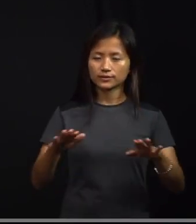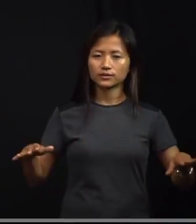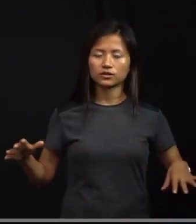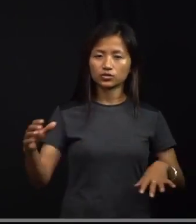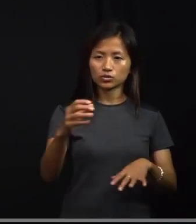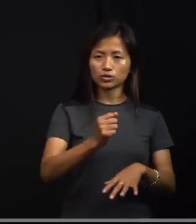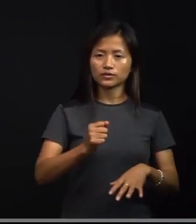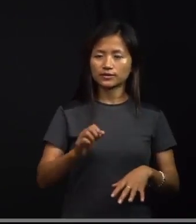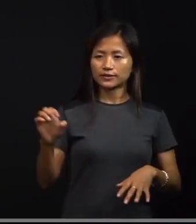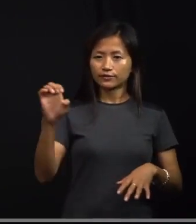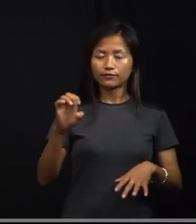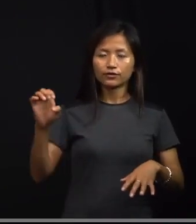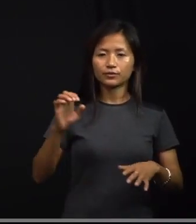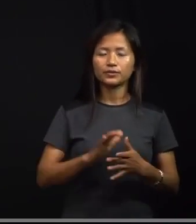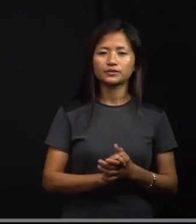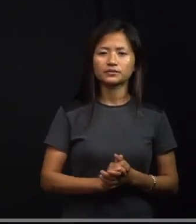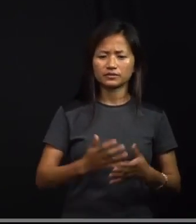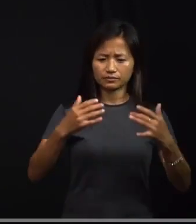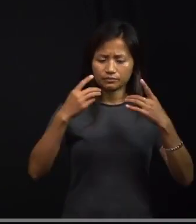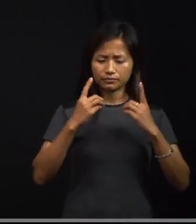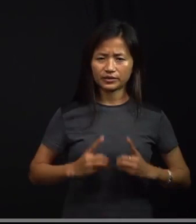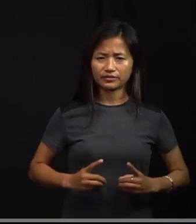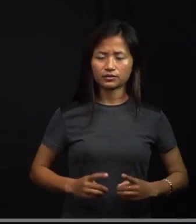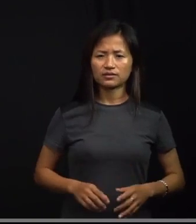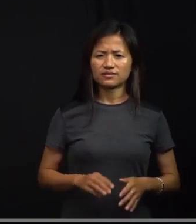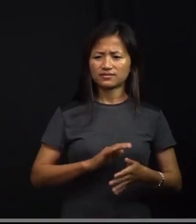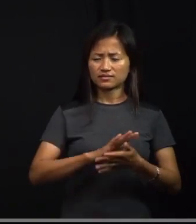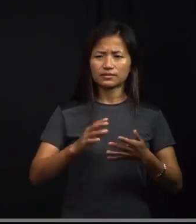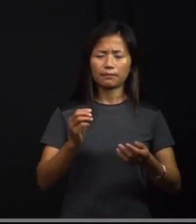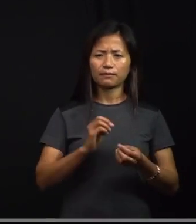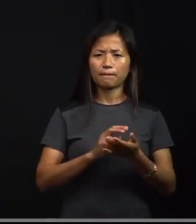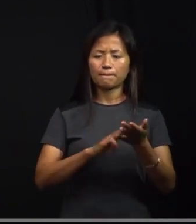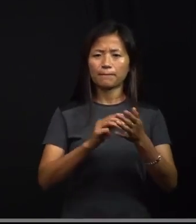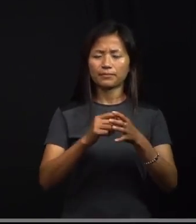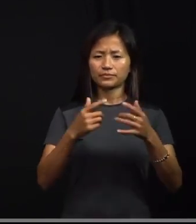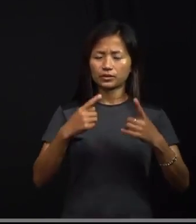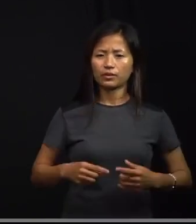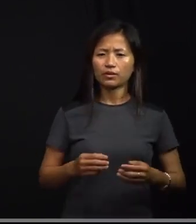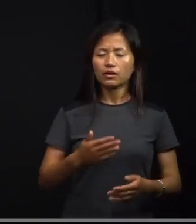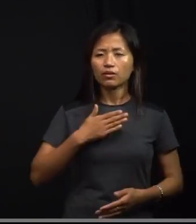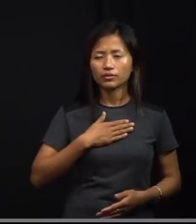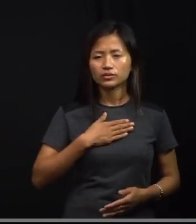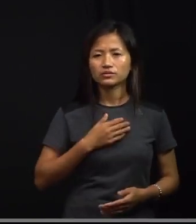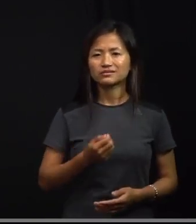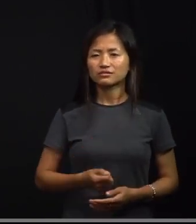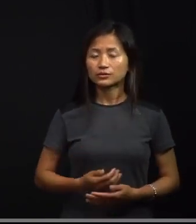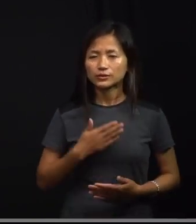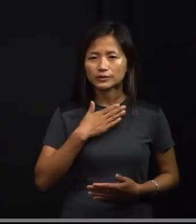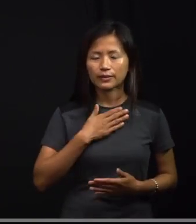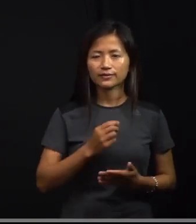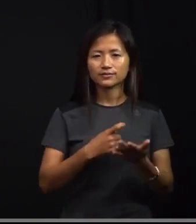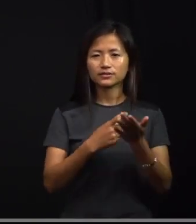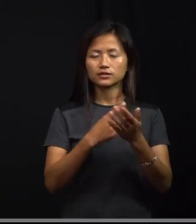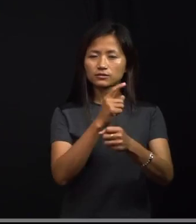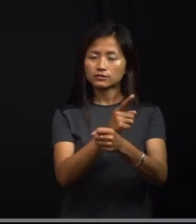it? You are supposed to behave in a certain manner, isn't it? You are supposed to obey the teacher, respect the teacher, or you're